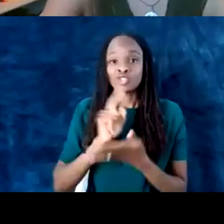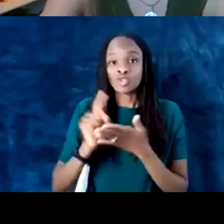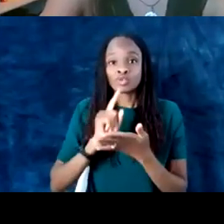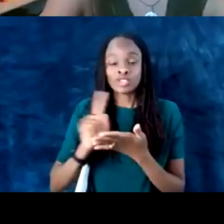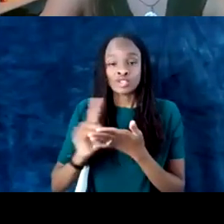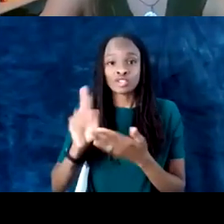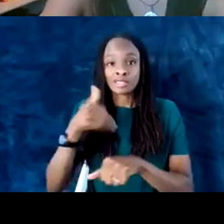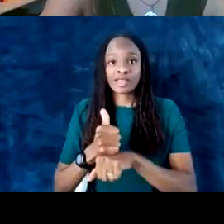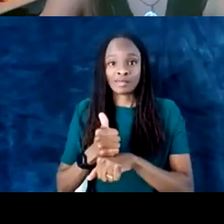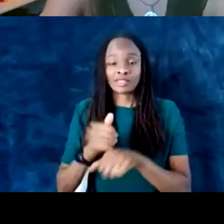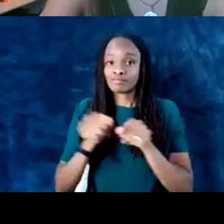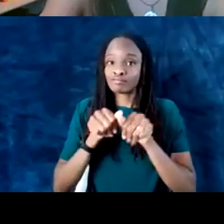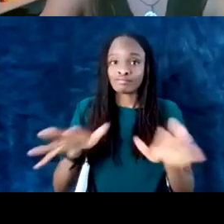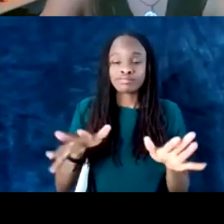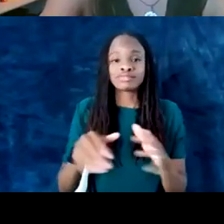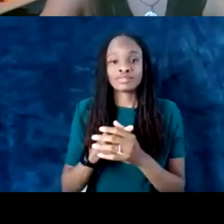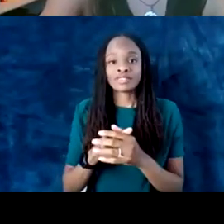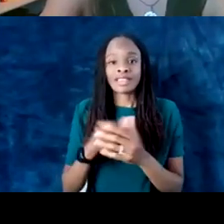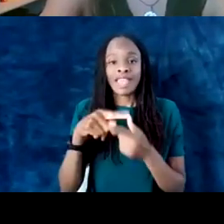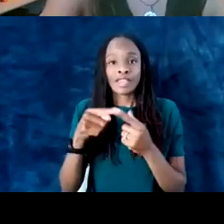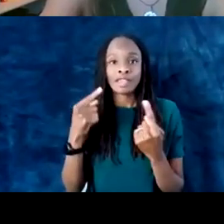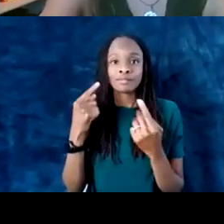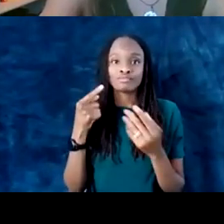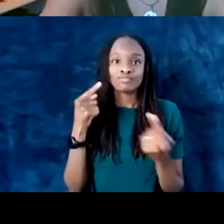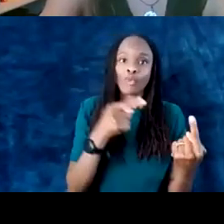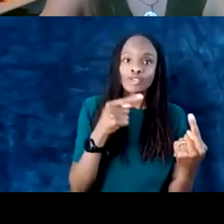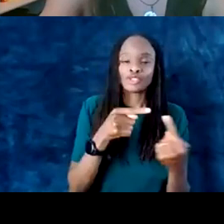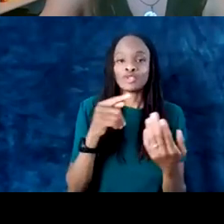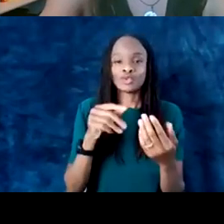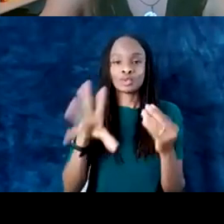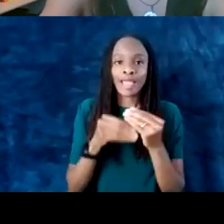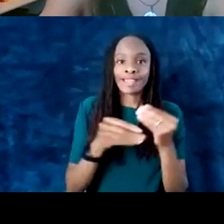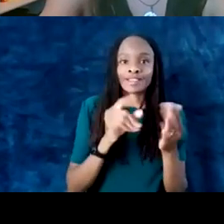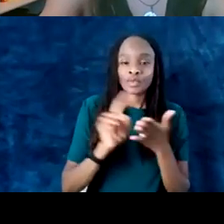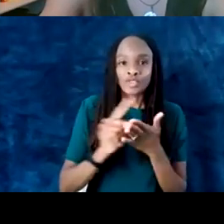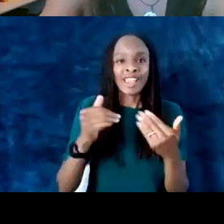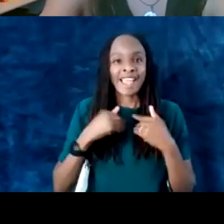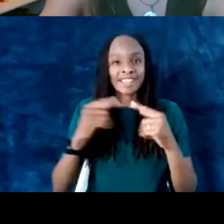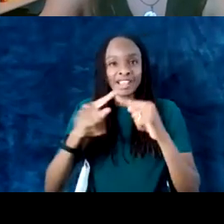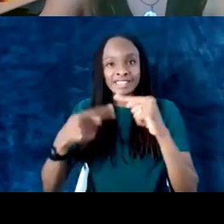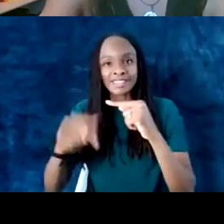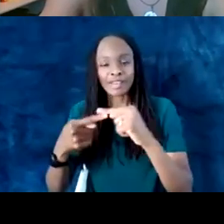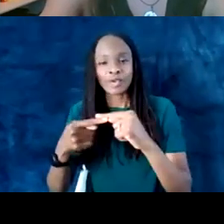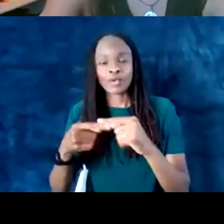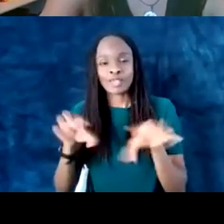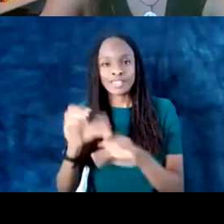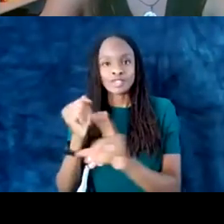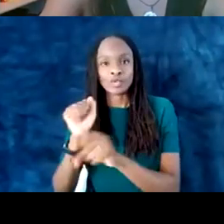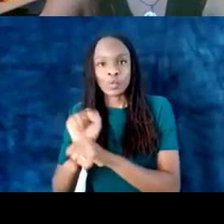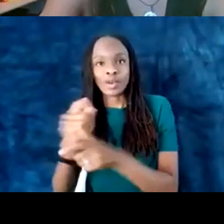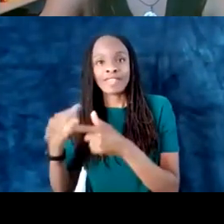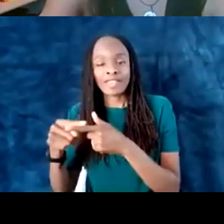shifts dynamics, it points to additional research, and there's sort of like a cycle there, right? It does the work, points back to additional work that needs to be done as